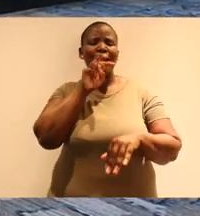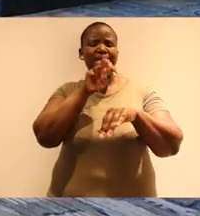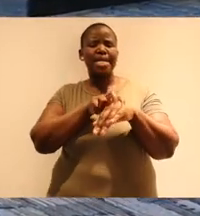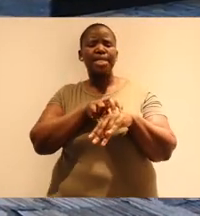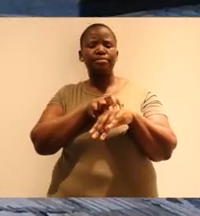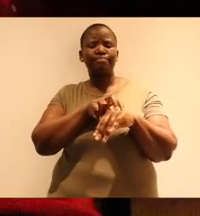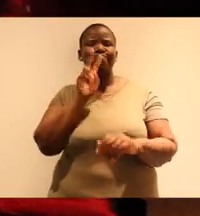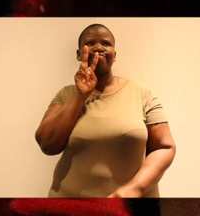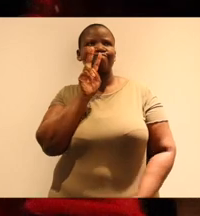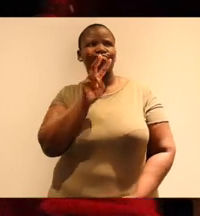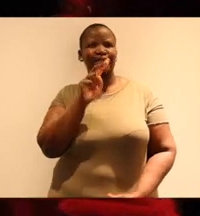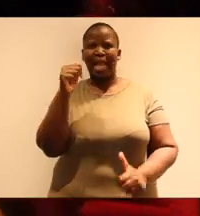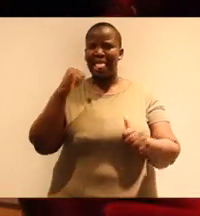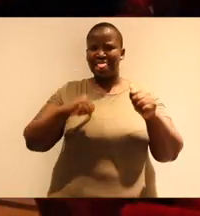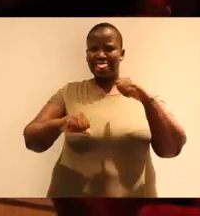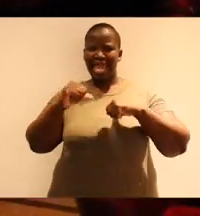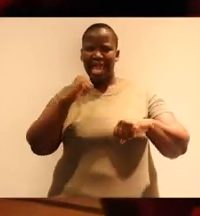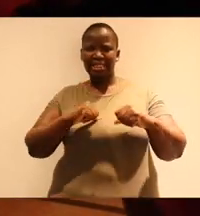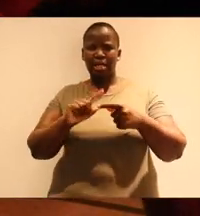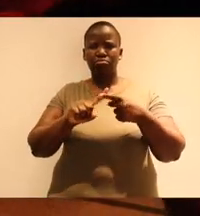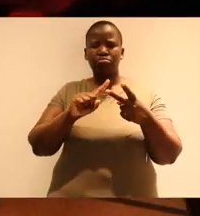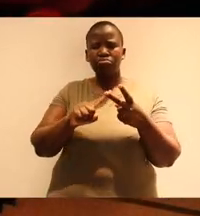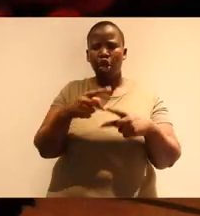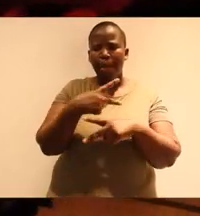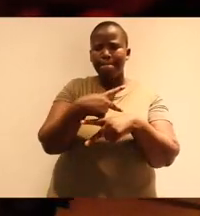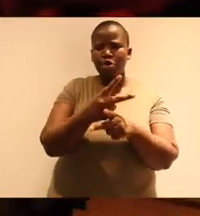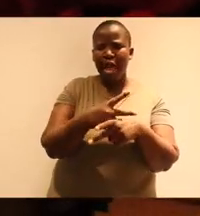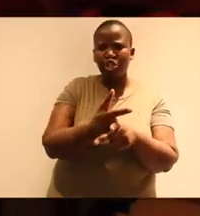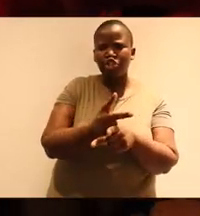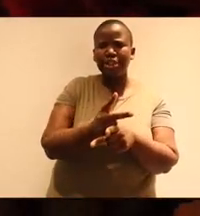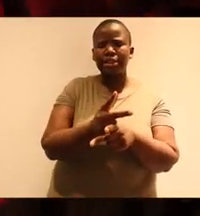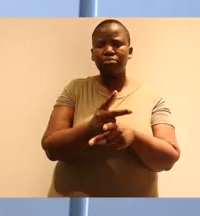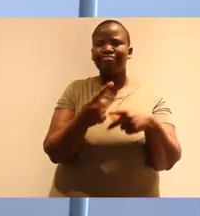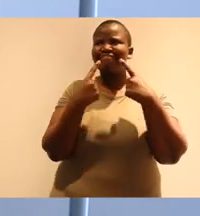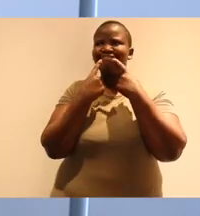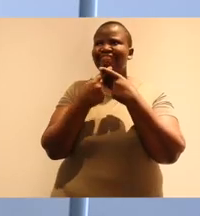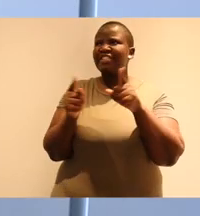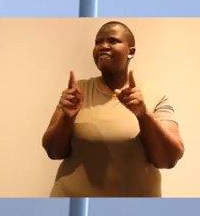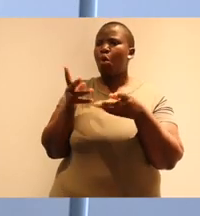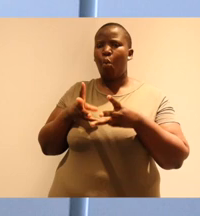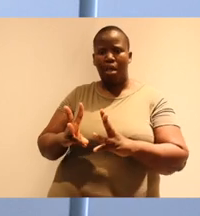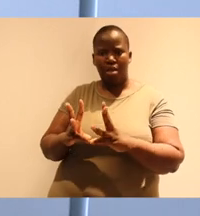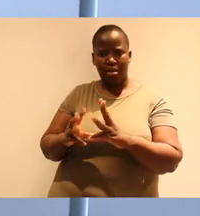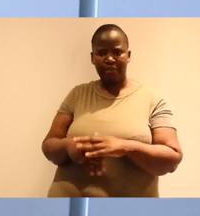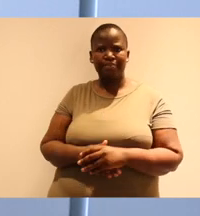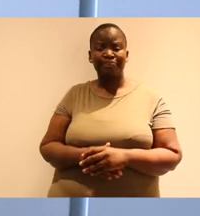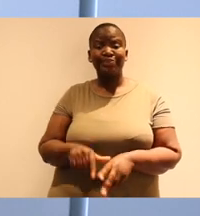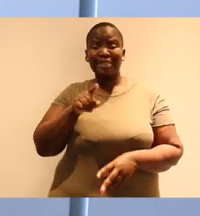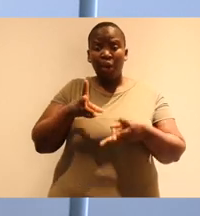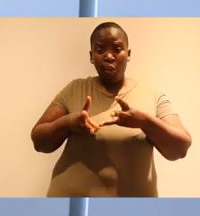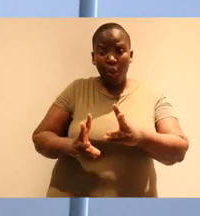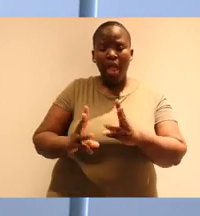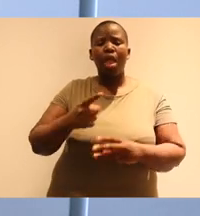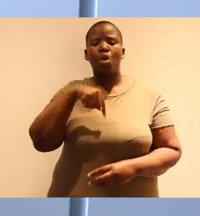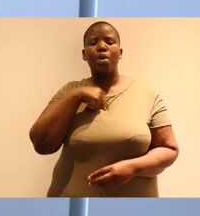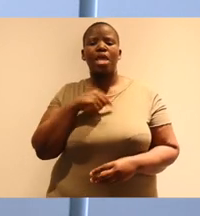look at the theatre and productions totally in a different light and the way